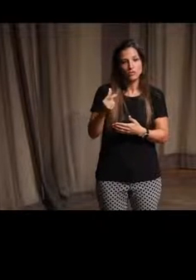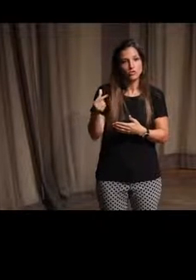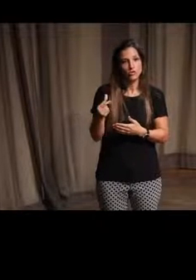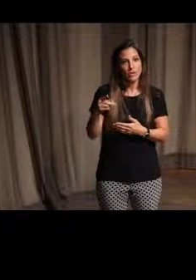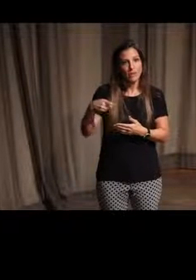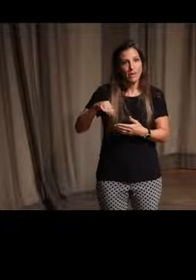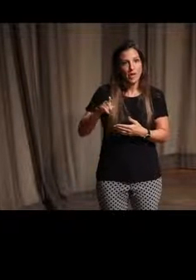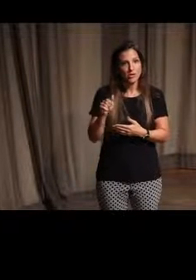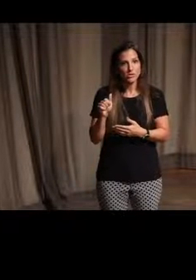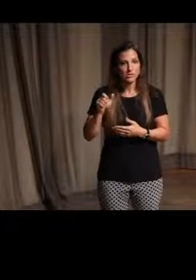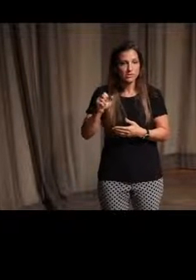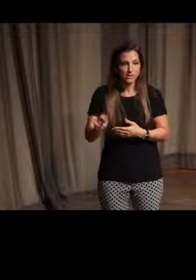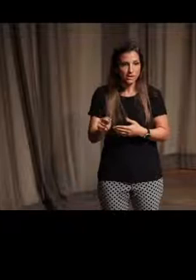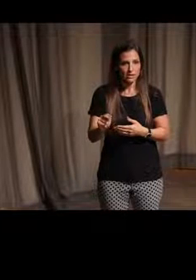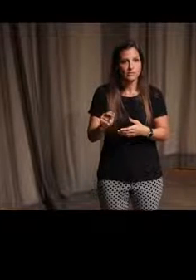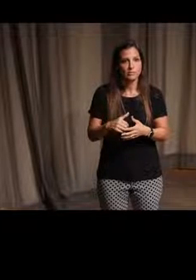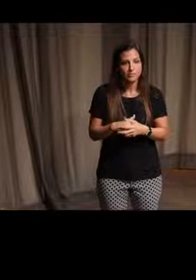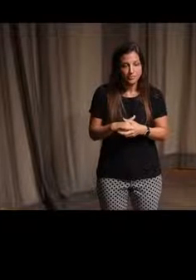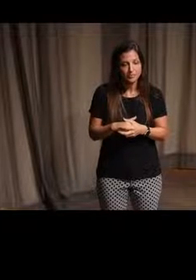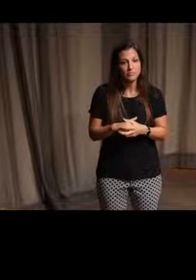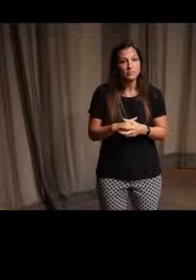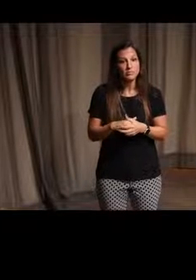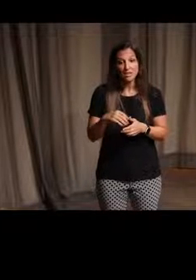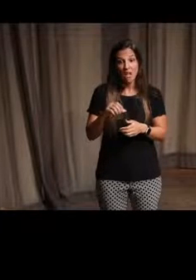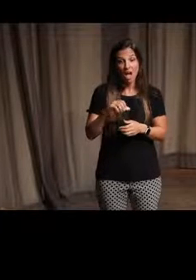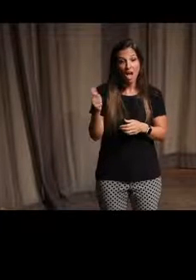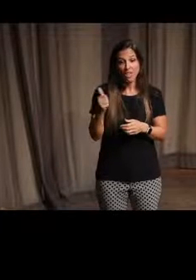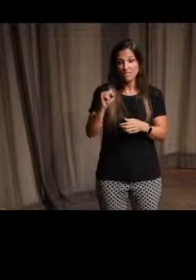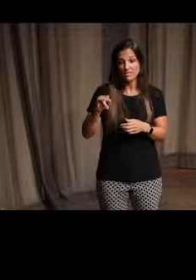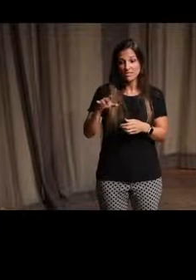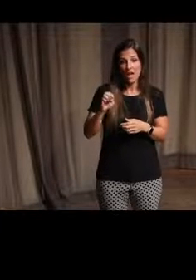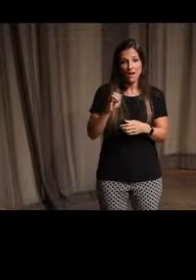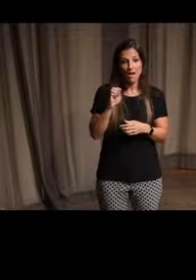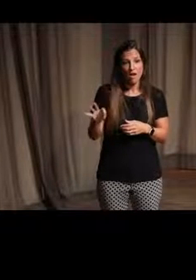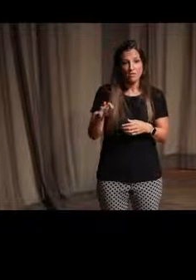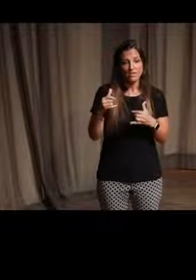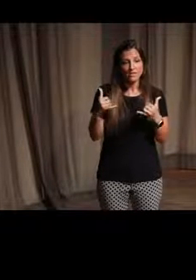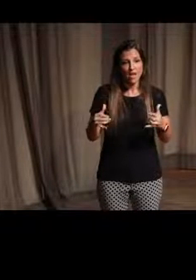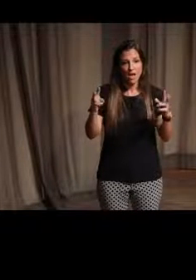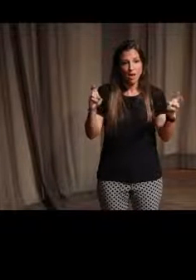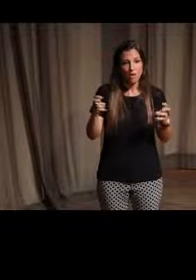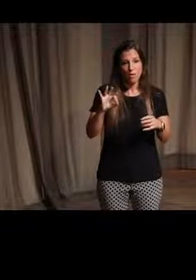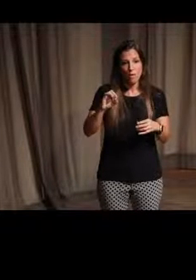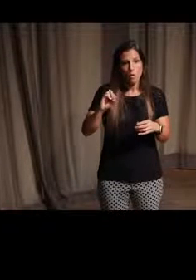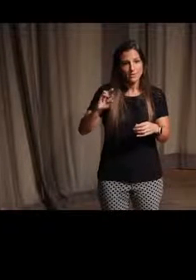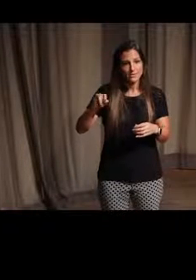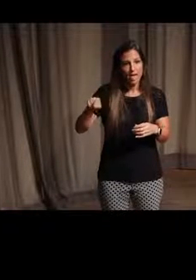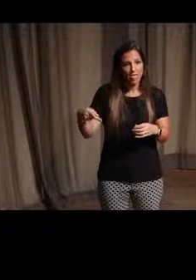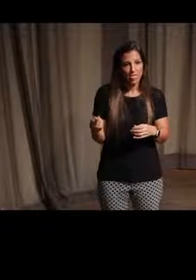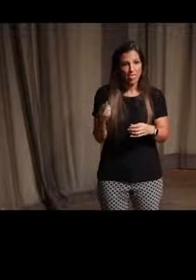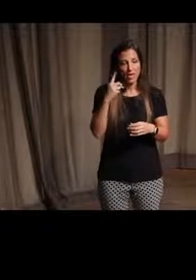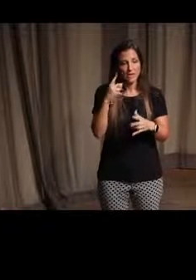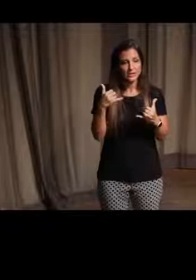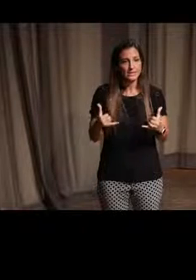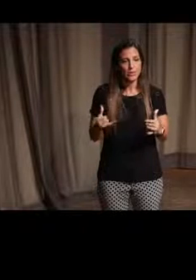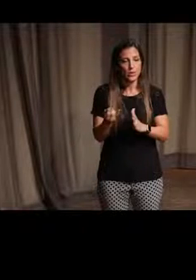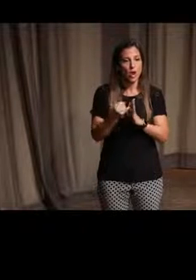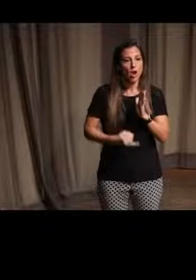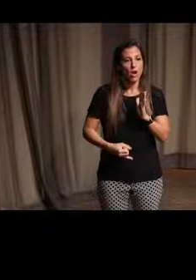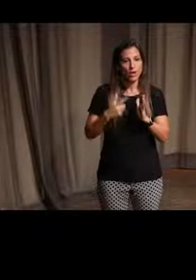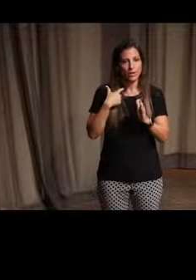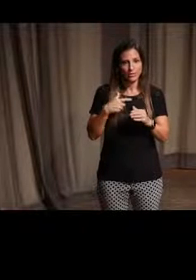the Dew is Still on the Roses, The Other Side of Now, Foresight in Contemporary Caribbean Art, and